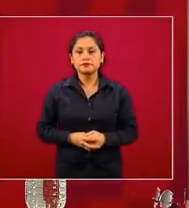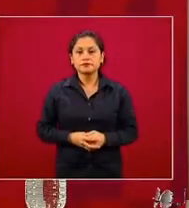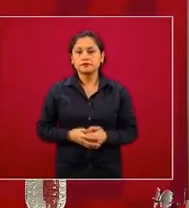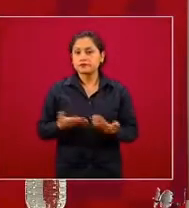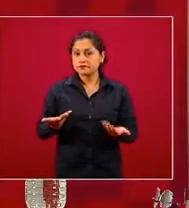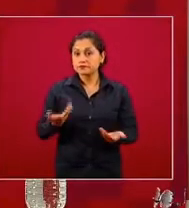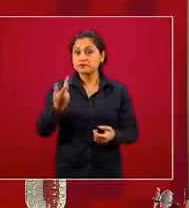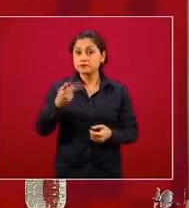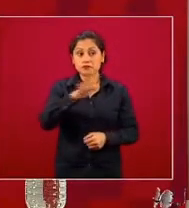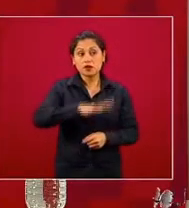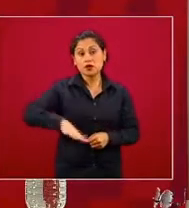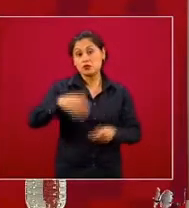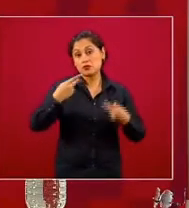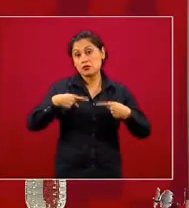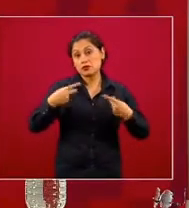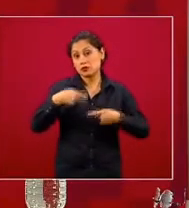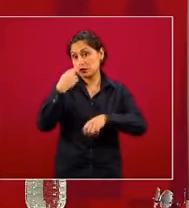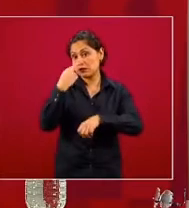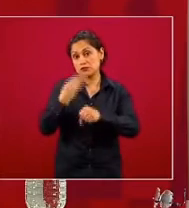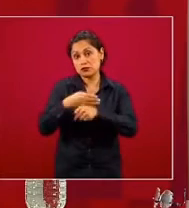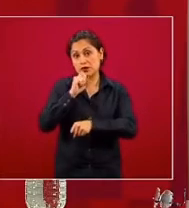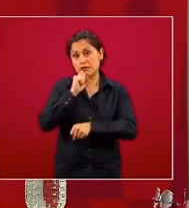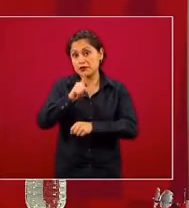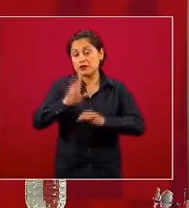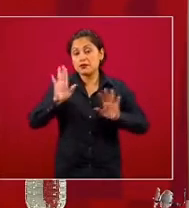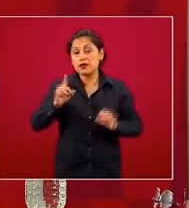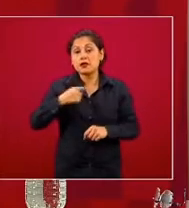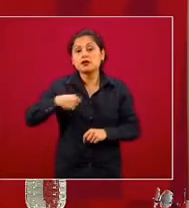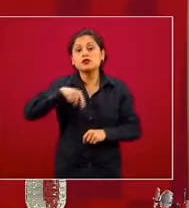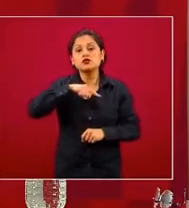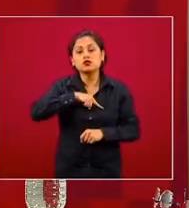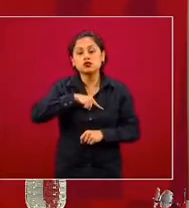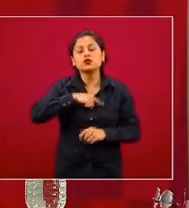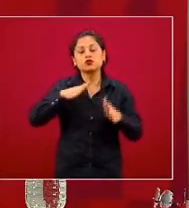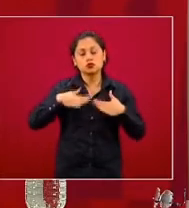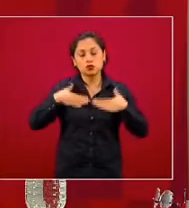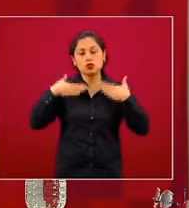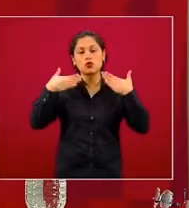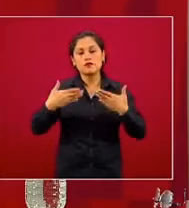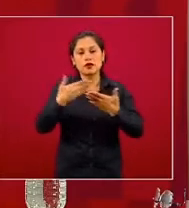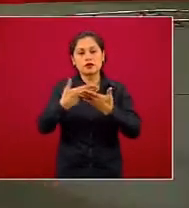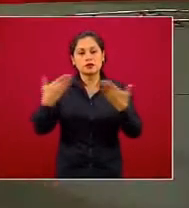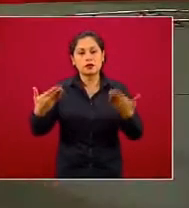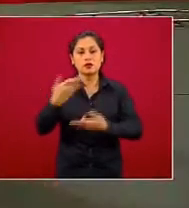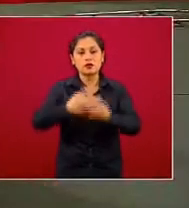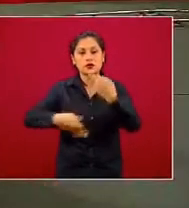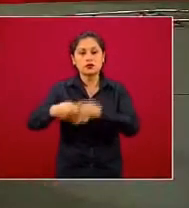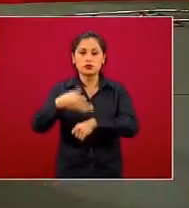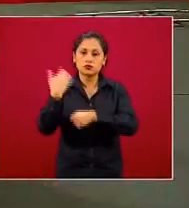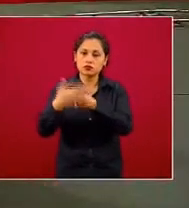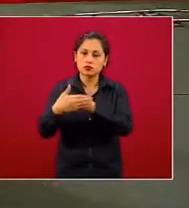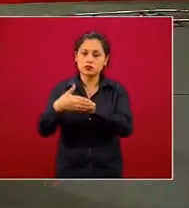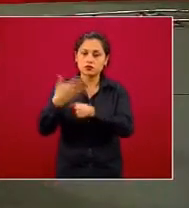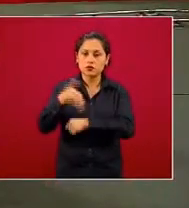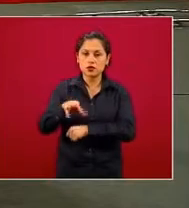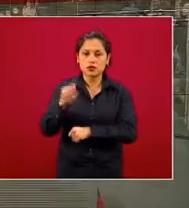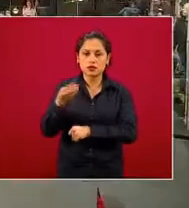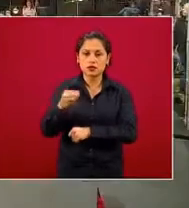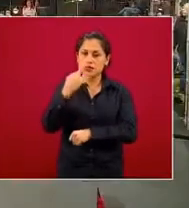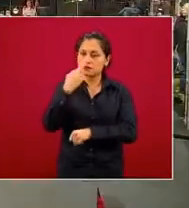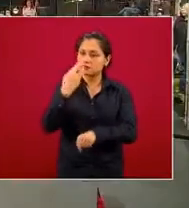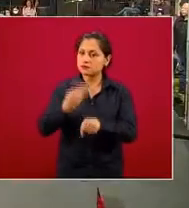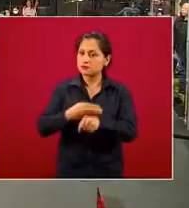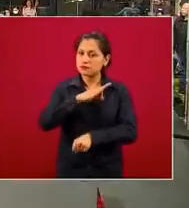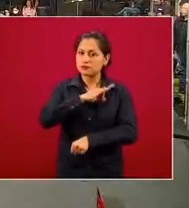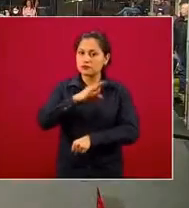is sharing this responsibility with us. So I'm hoping that you guys are going to be responsible on this coming Mother's Day. Okay,